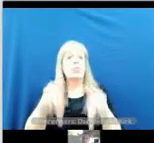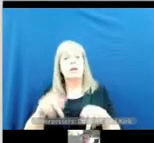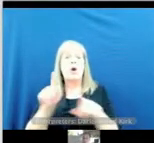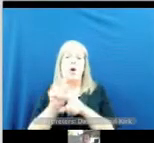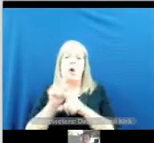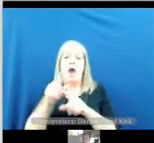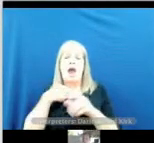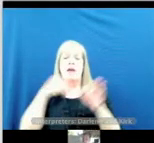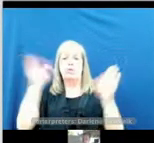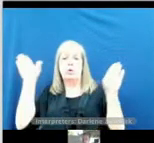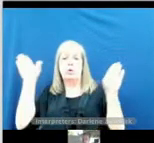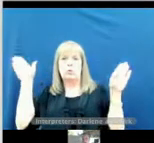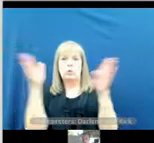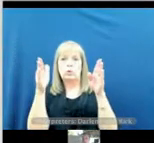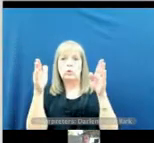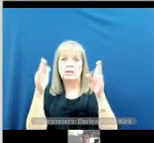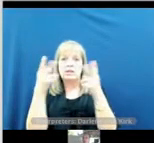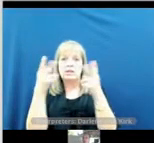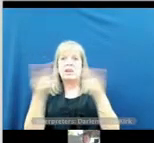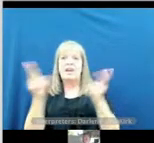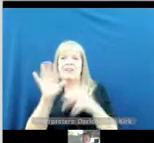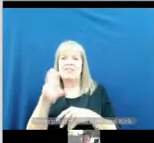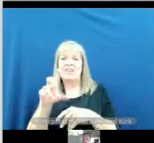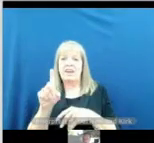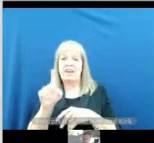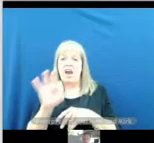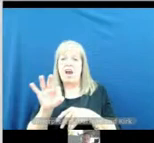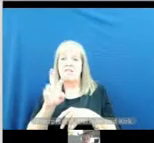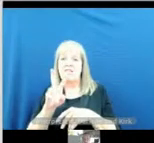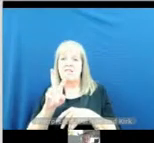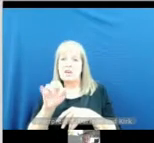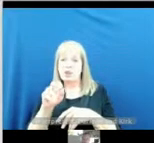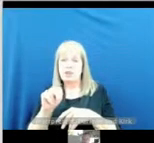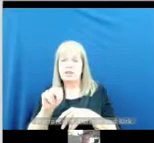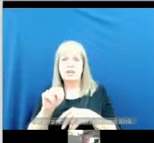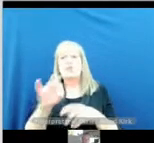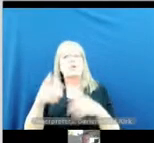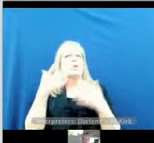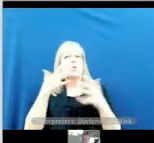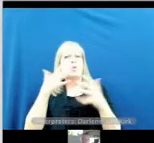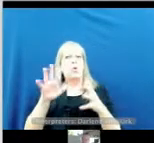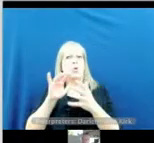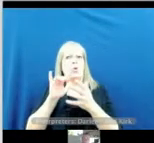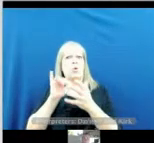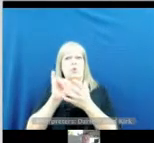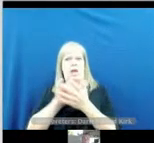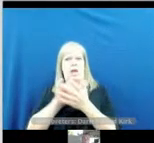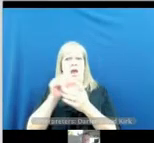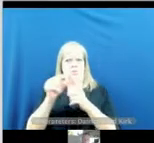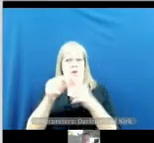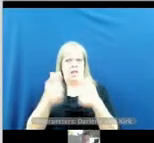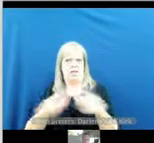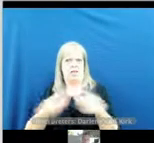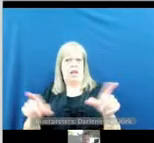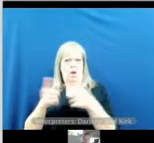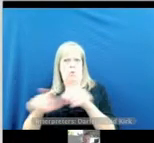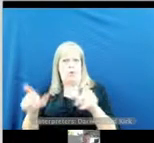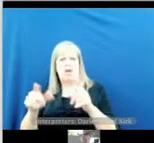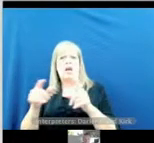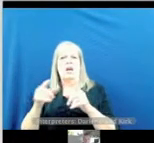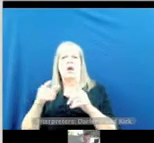And maybe if you don't have that language to incorporate in, later in the slides, we'll share some resources with you where you can get some of that language